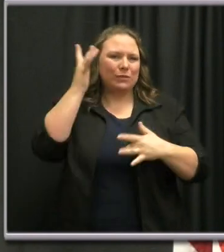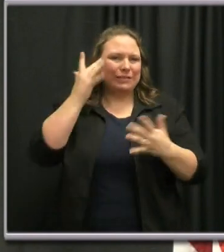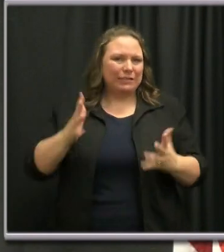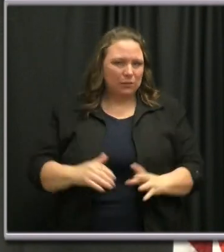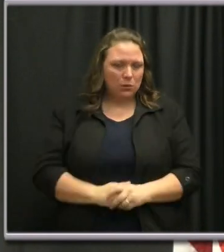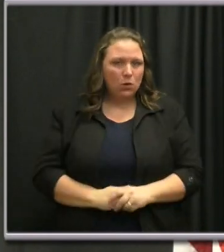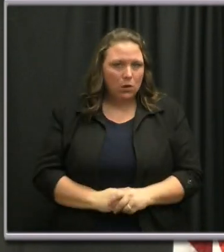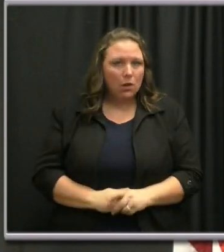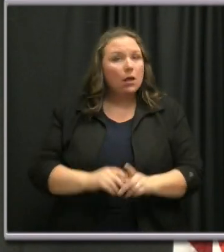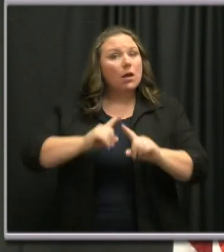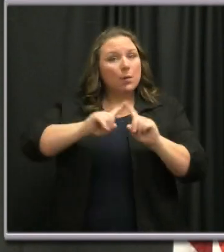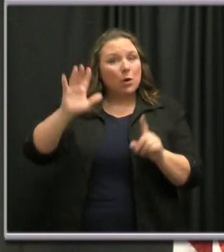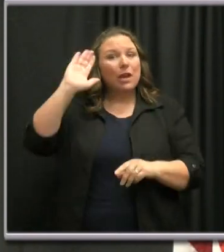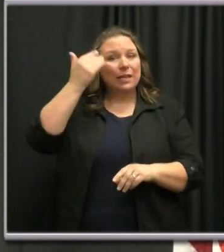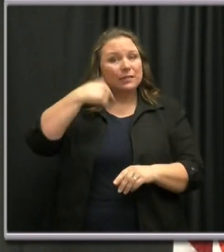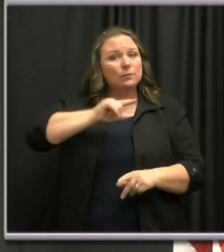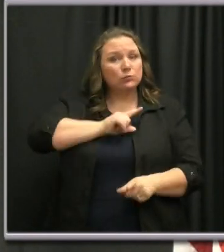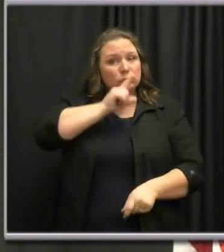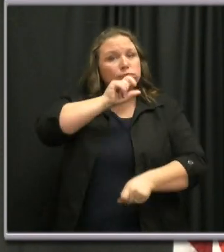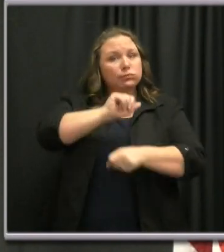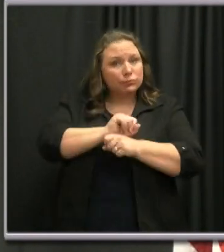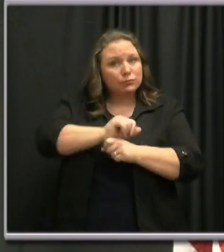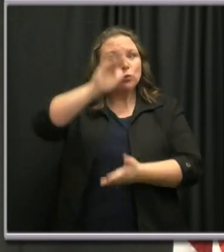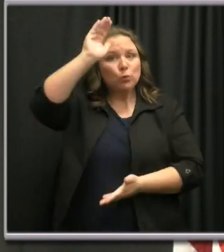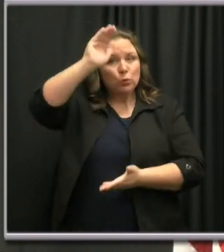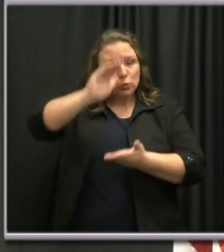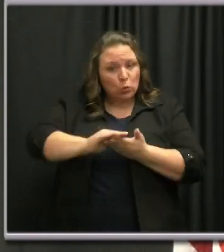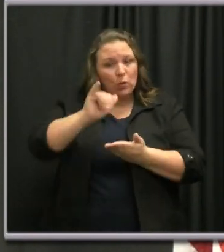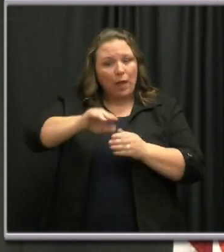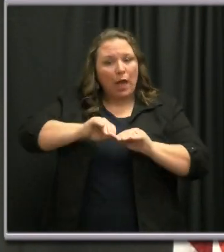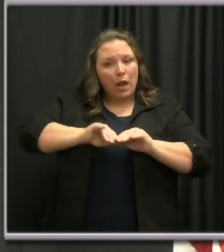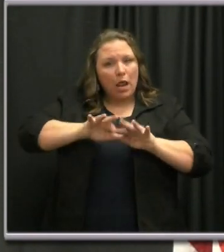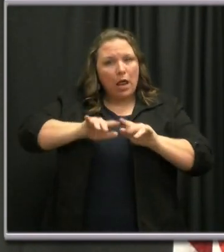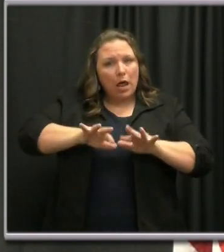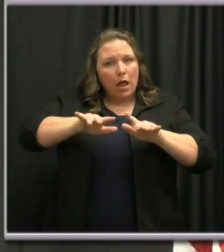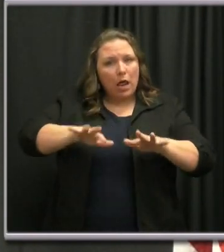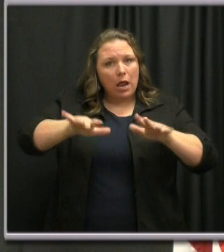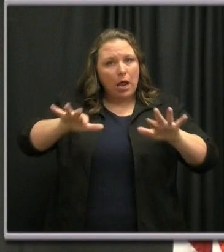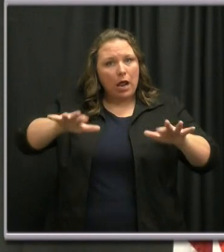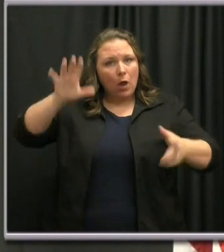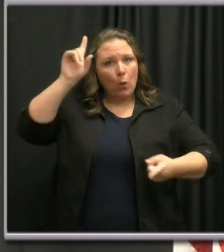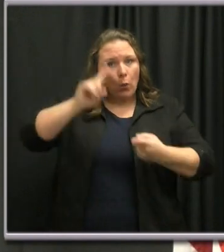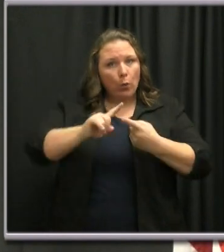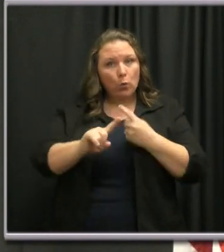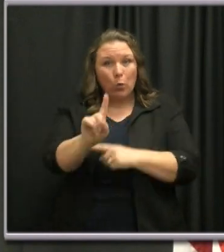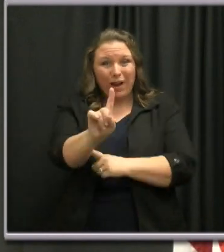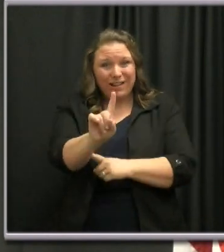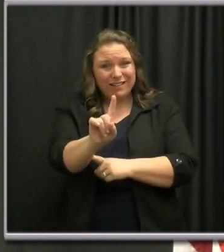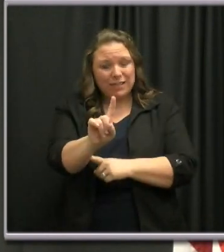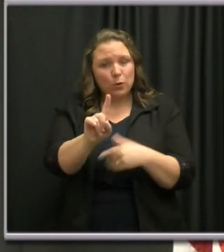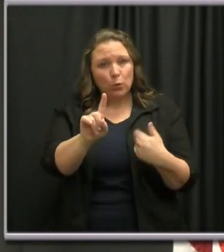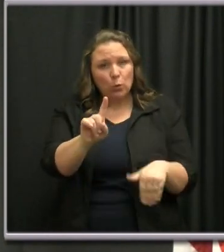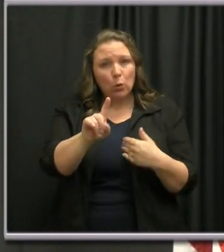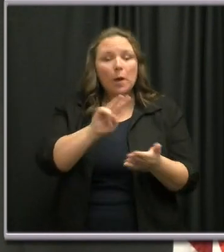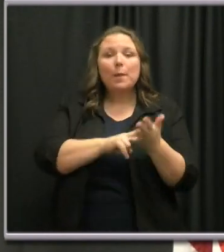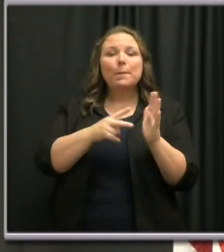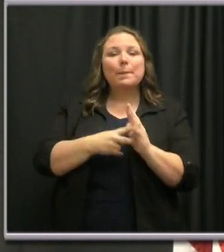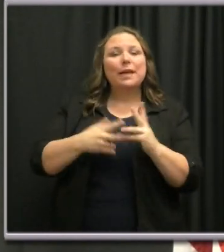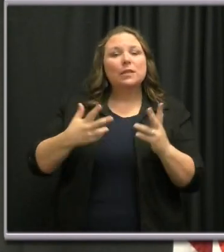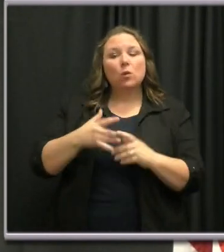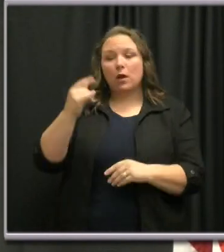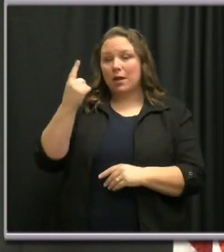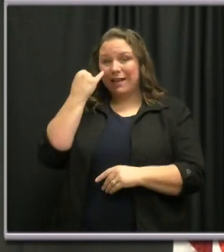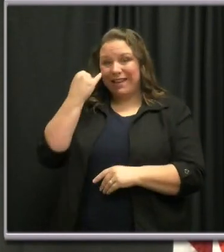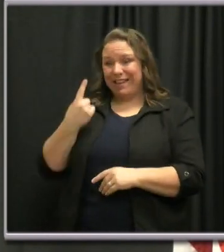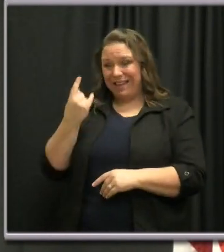it appears that we have reduced the basic reproductive rate in Nashville to 1. What that means is that on average,